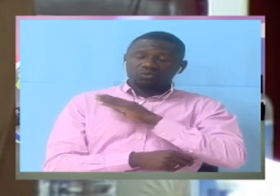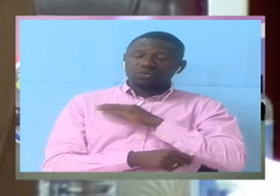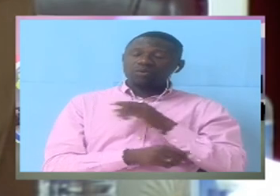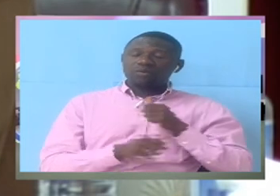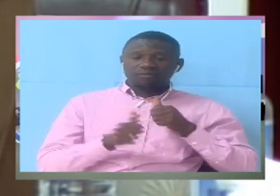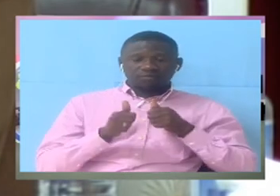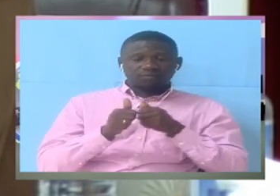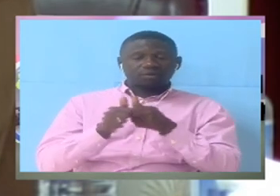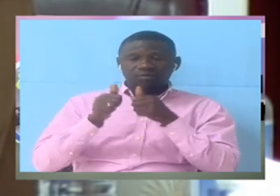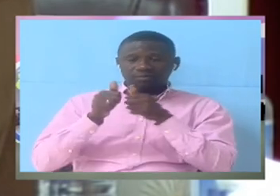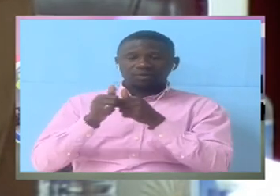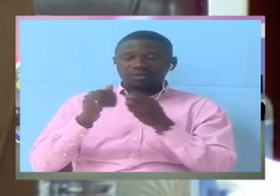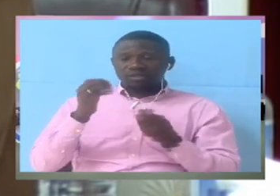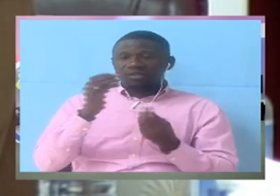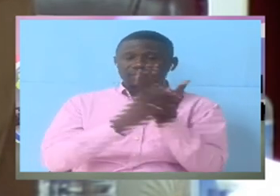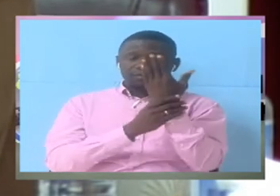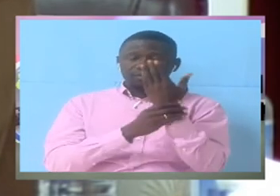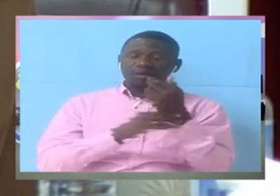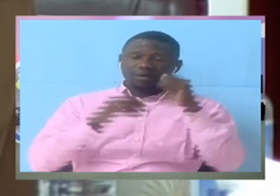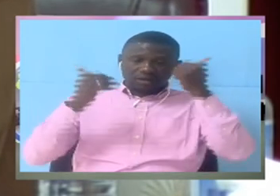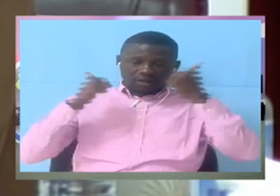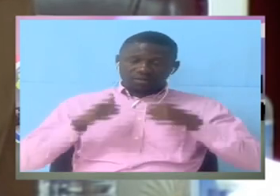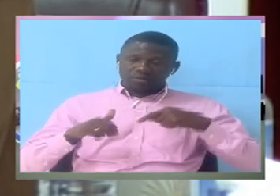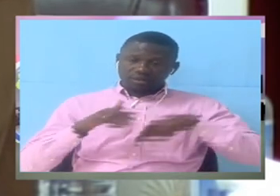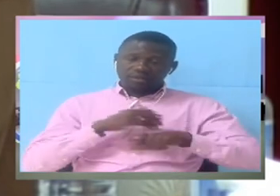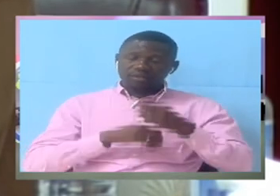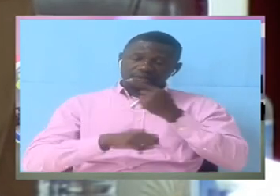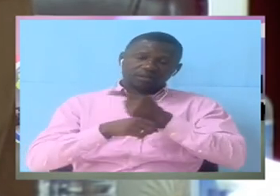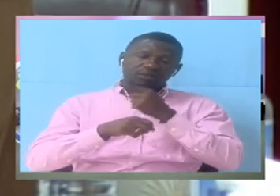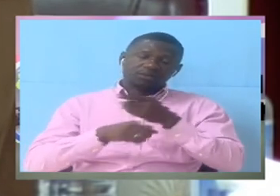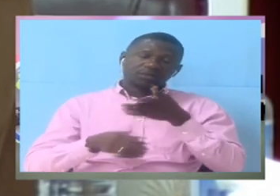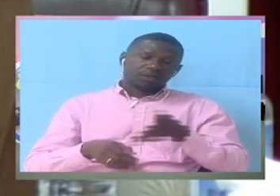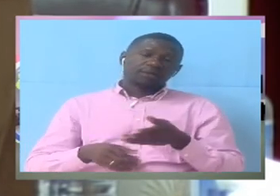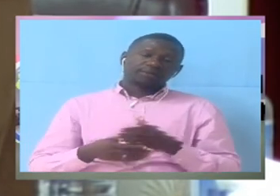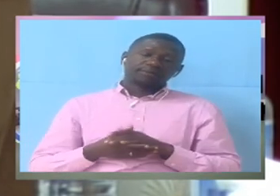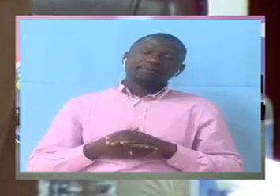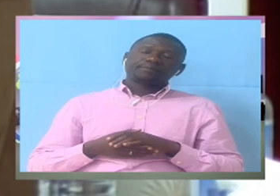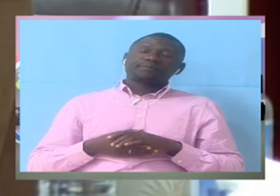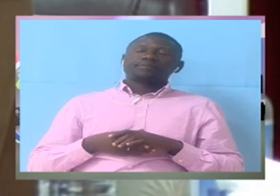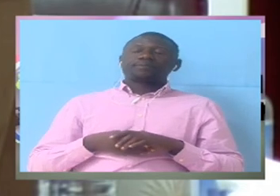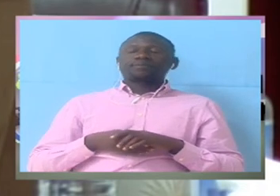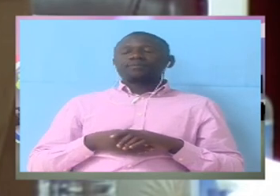following the developments here. And